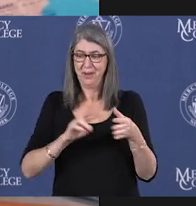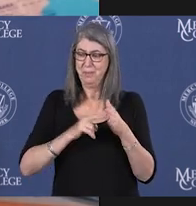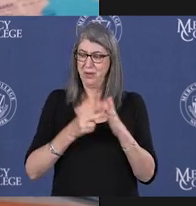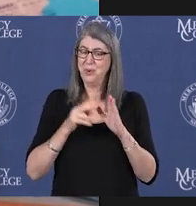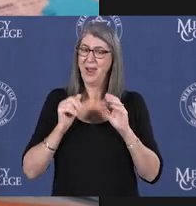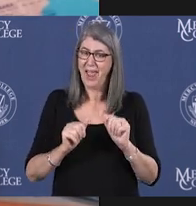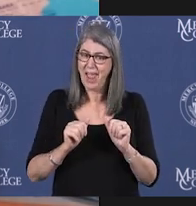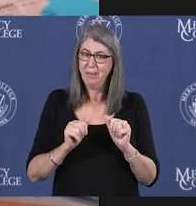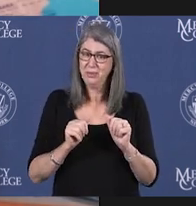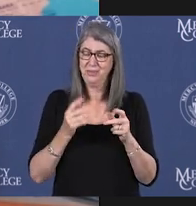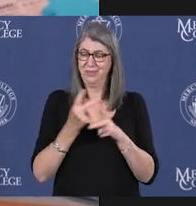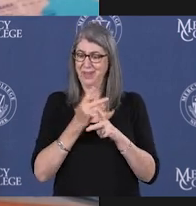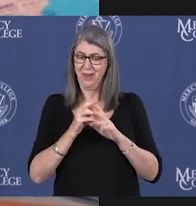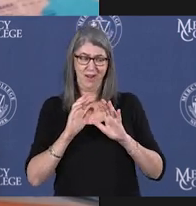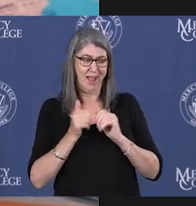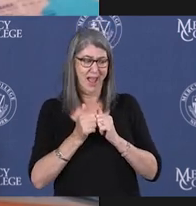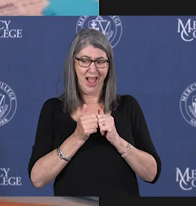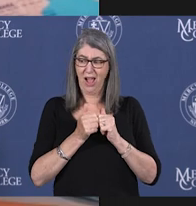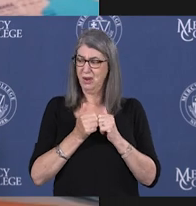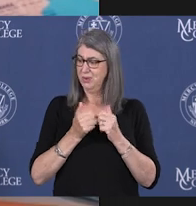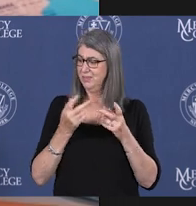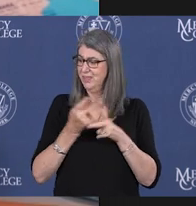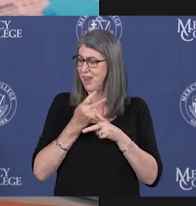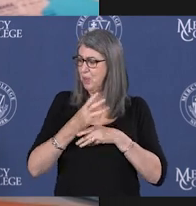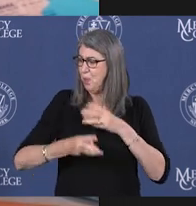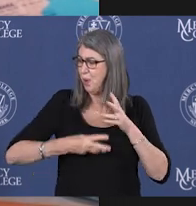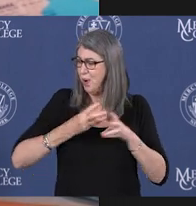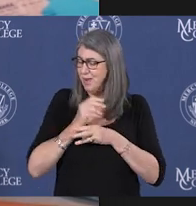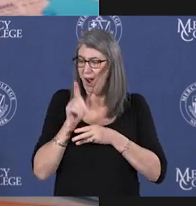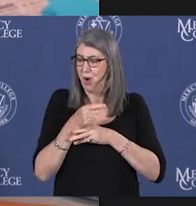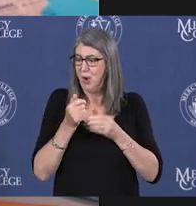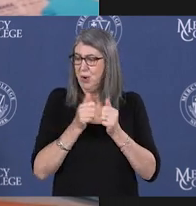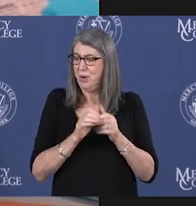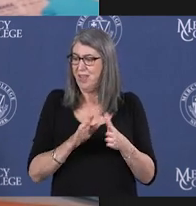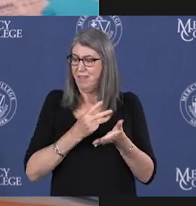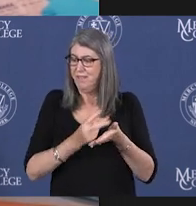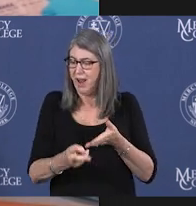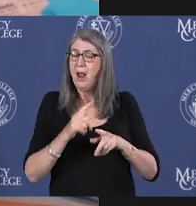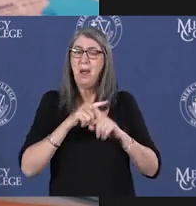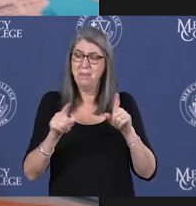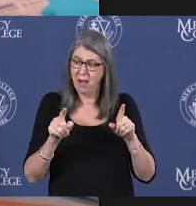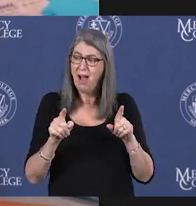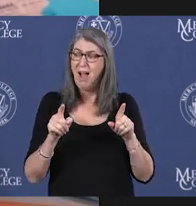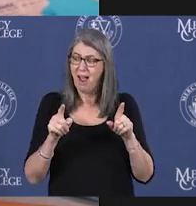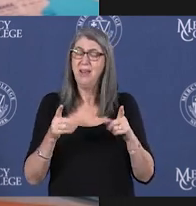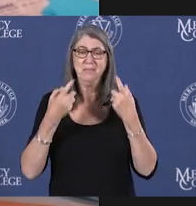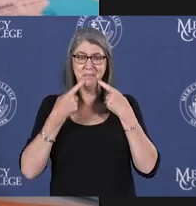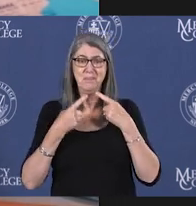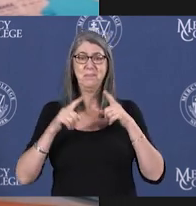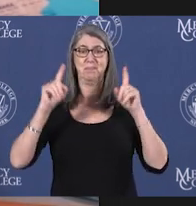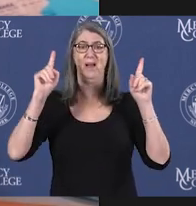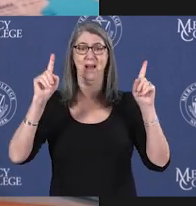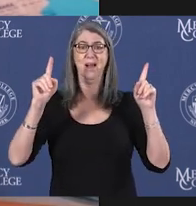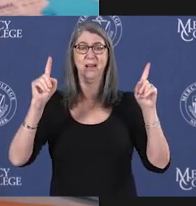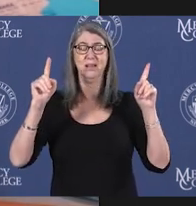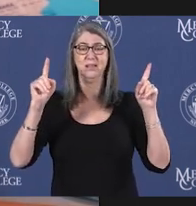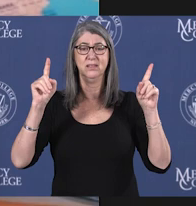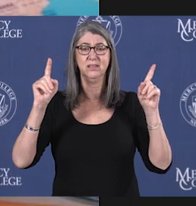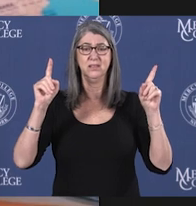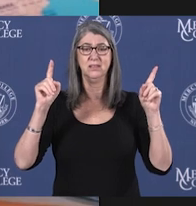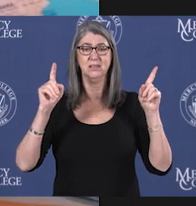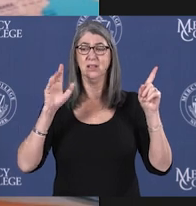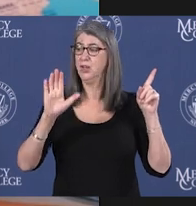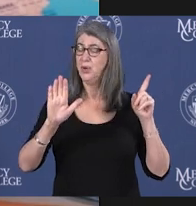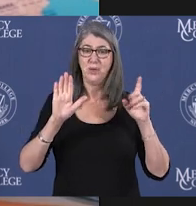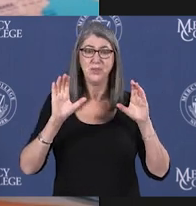you were able to navigate the waters of this world, not only without sinking, but by eventually getting to dry land.